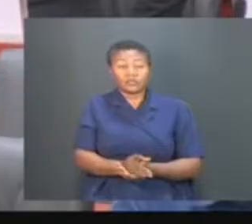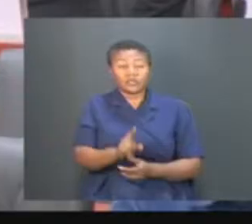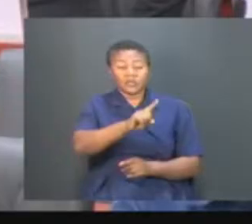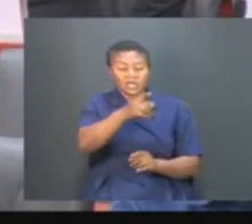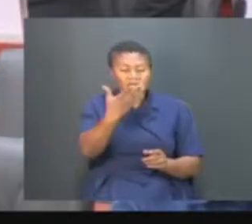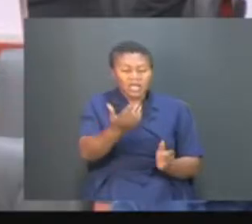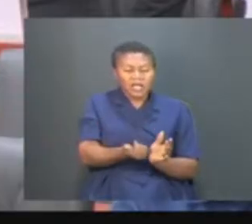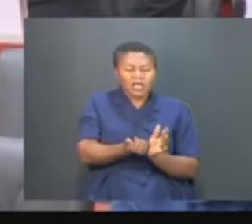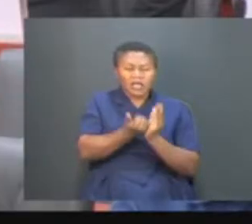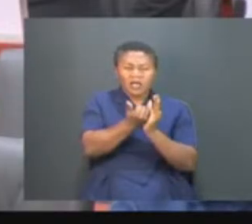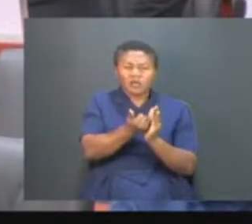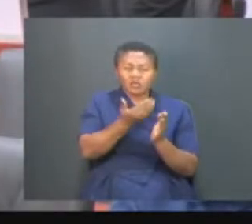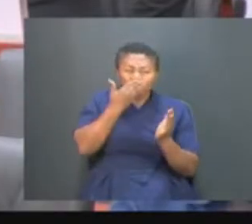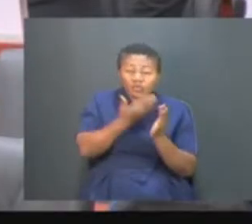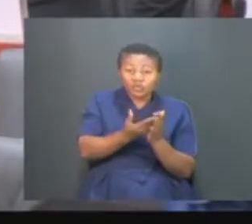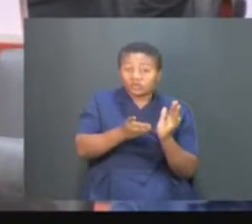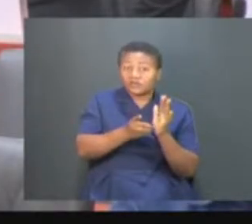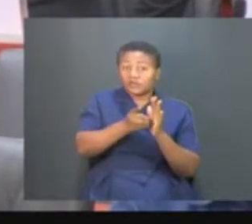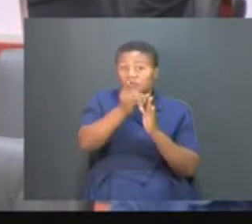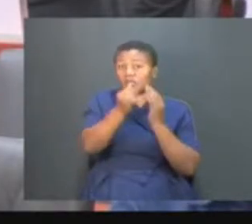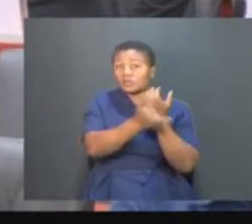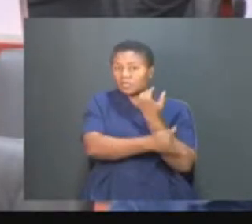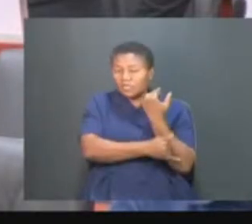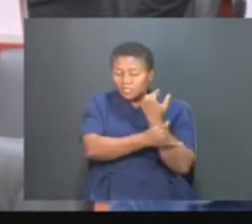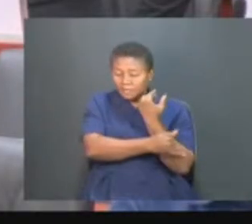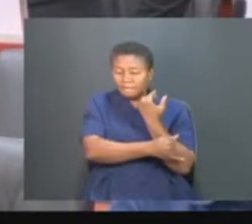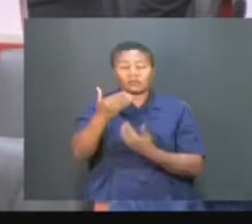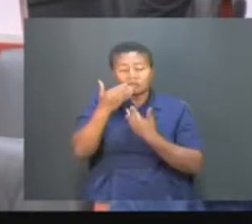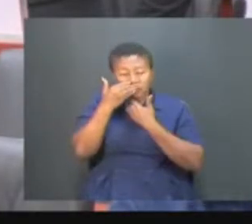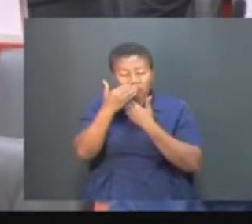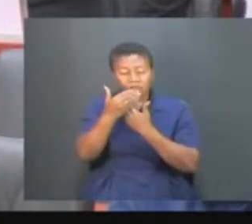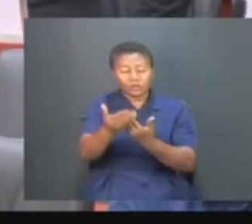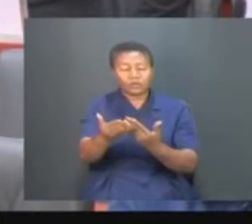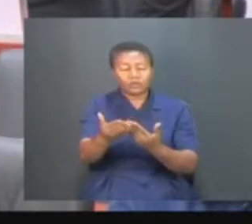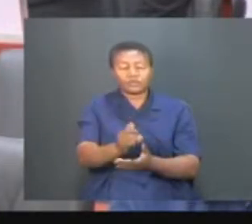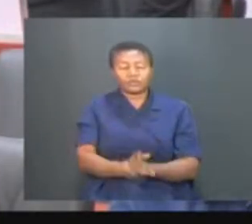And I want to encourage your colleagues to support this bill. And then when it